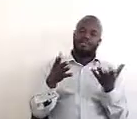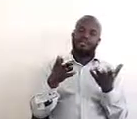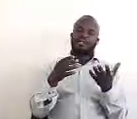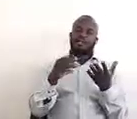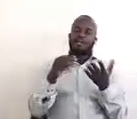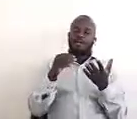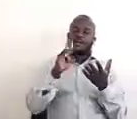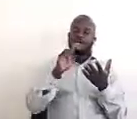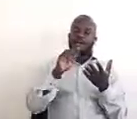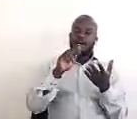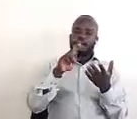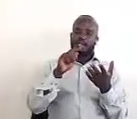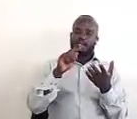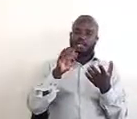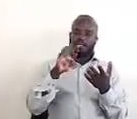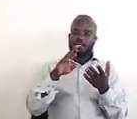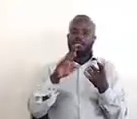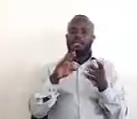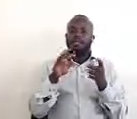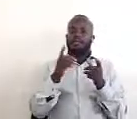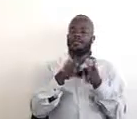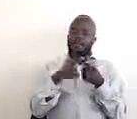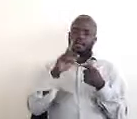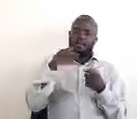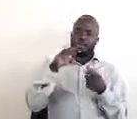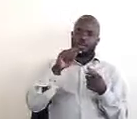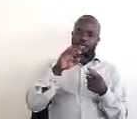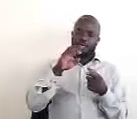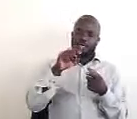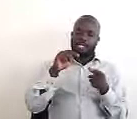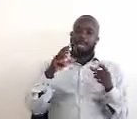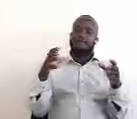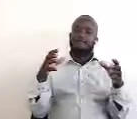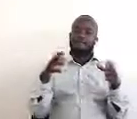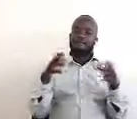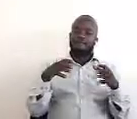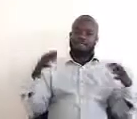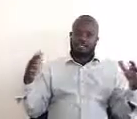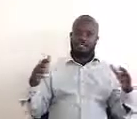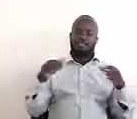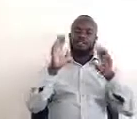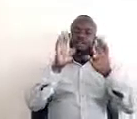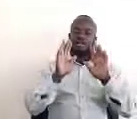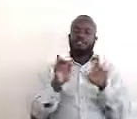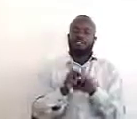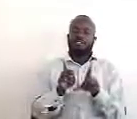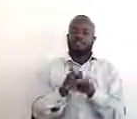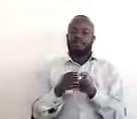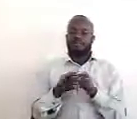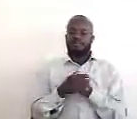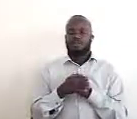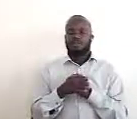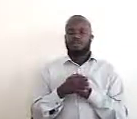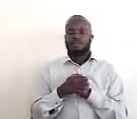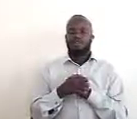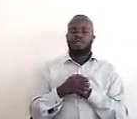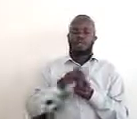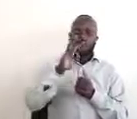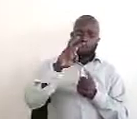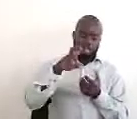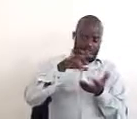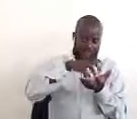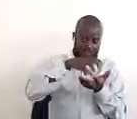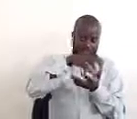and vegetables, about a third of intake is protein, and then fat in the middle is crucial. So